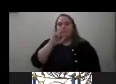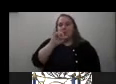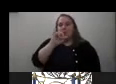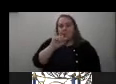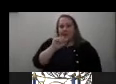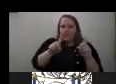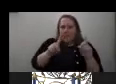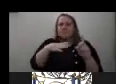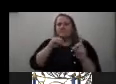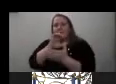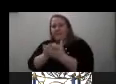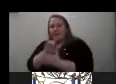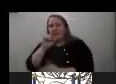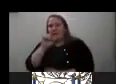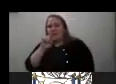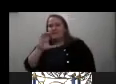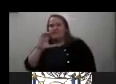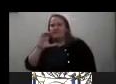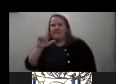in